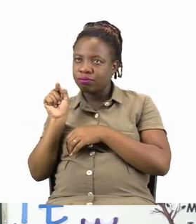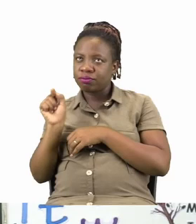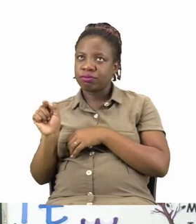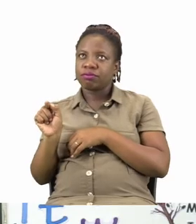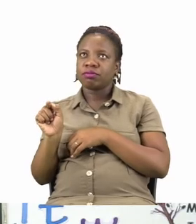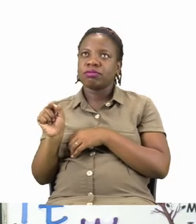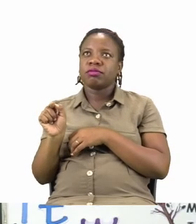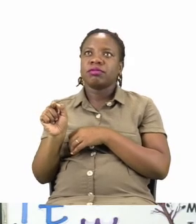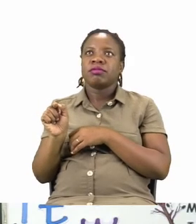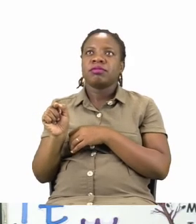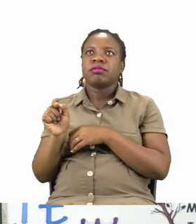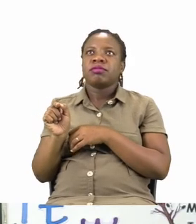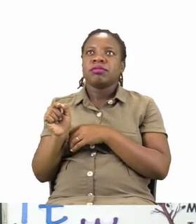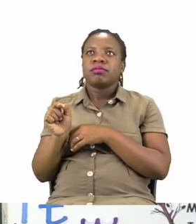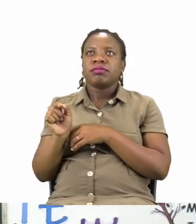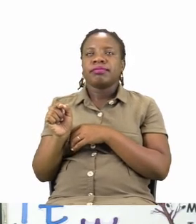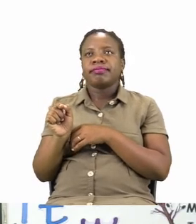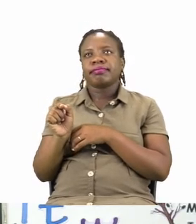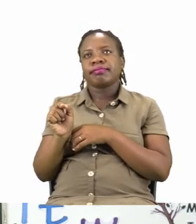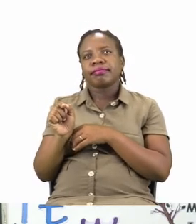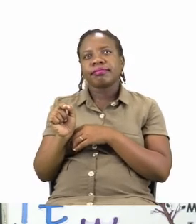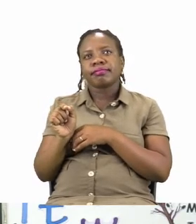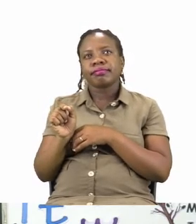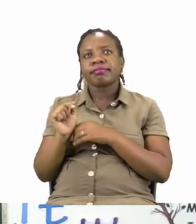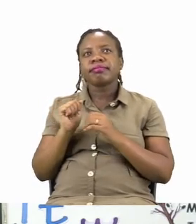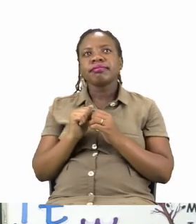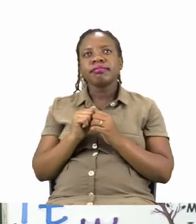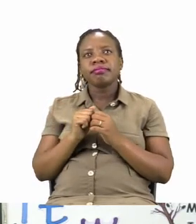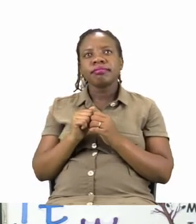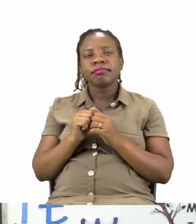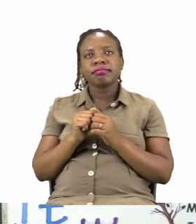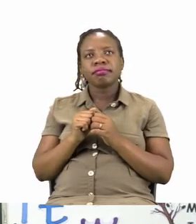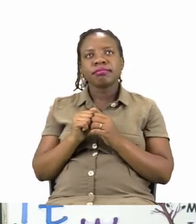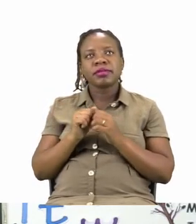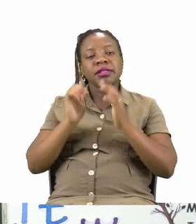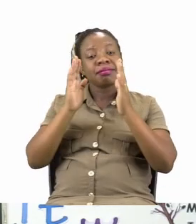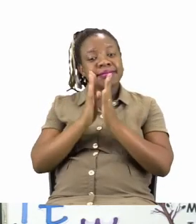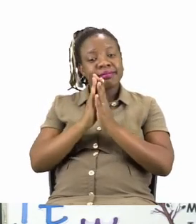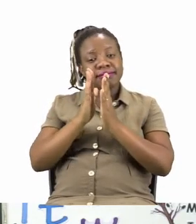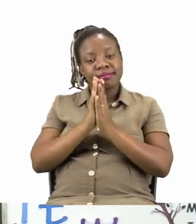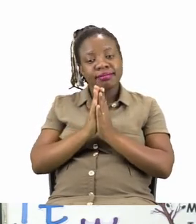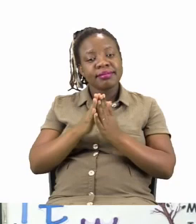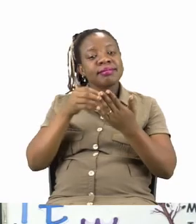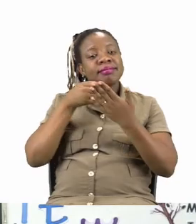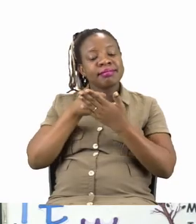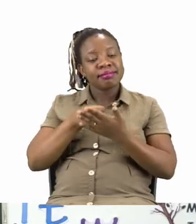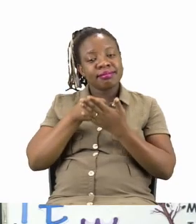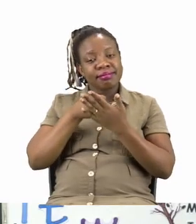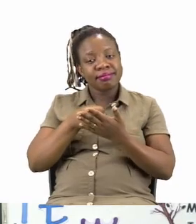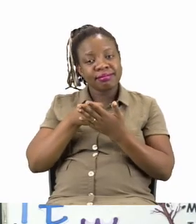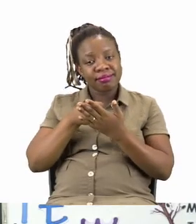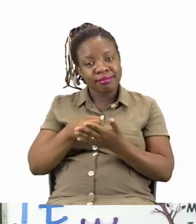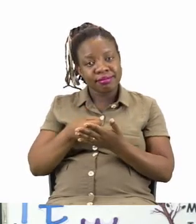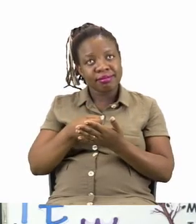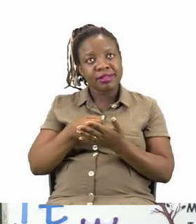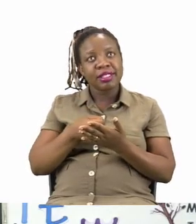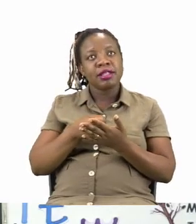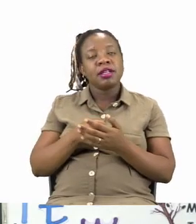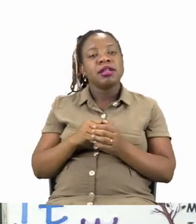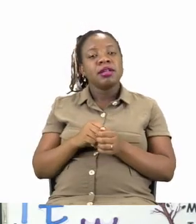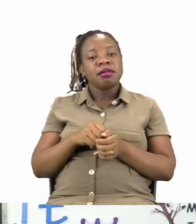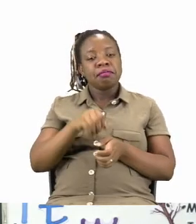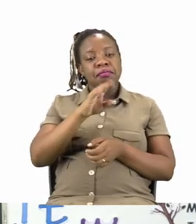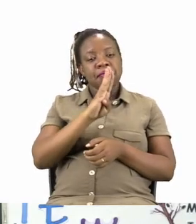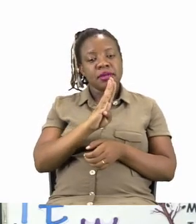sentence. All right, now I'm going to leave you to try and rearrange all the words into the